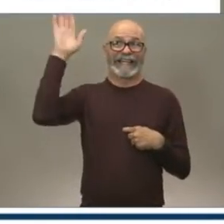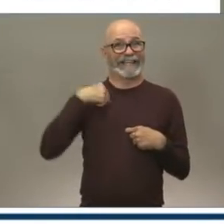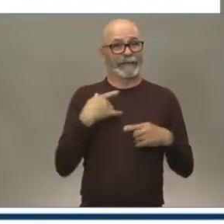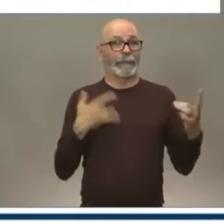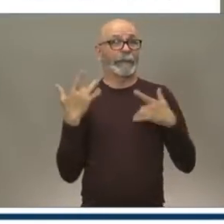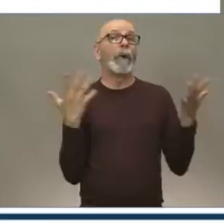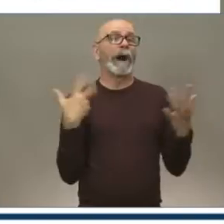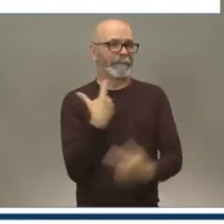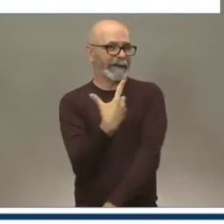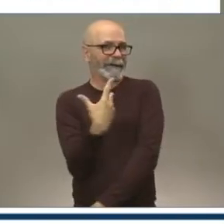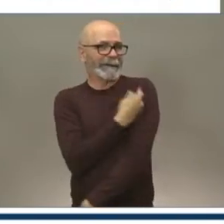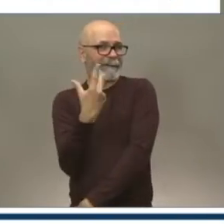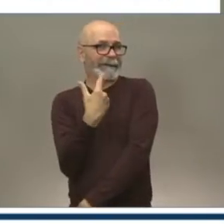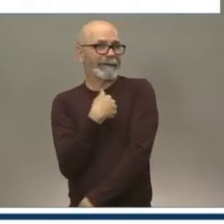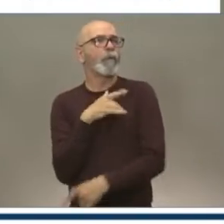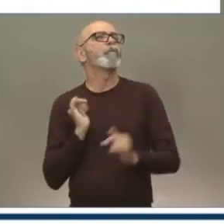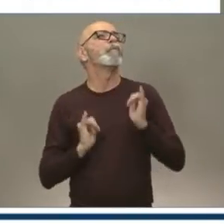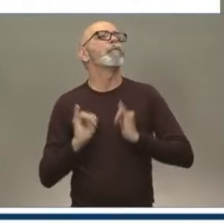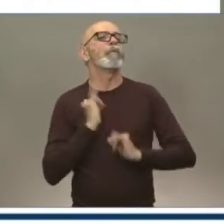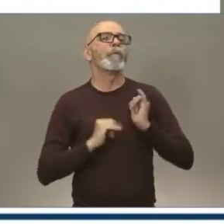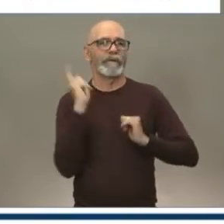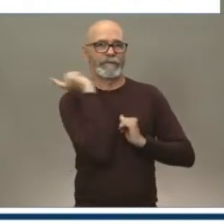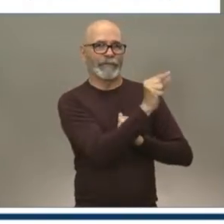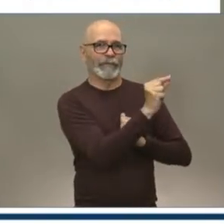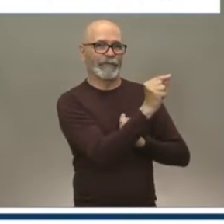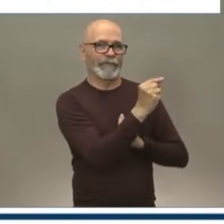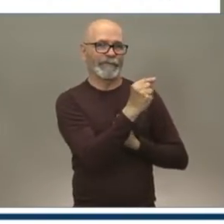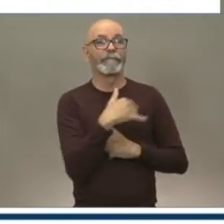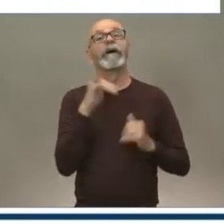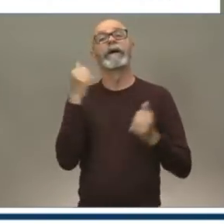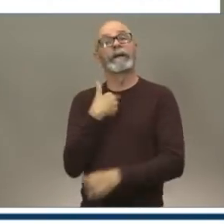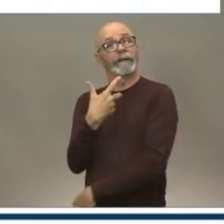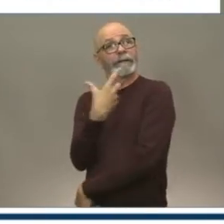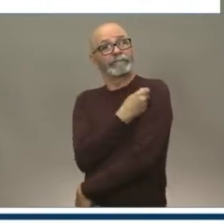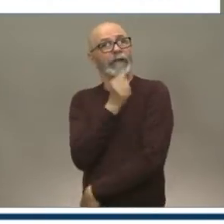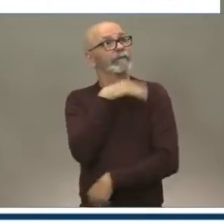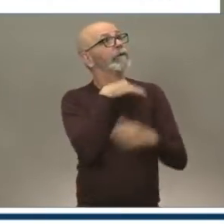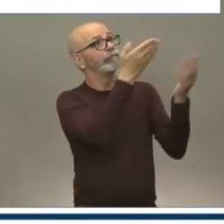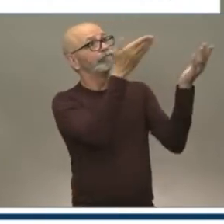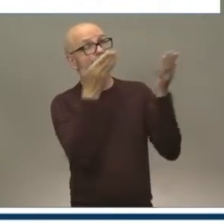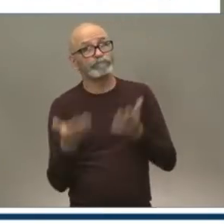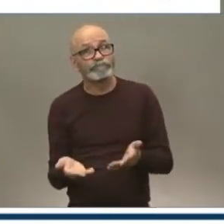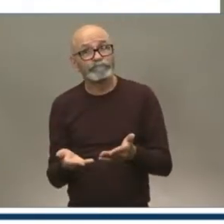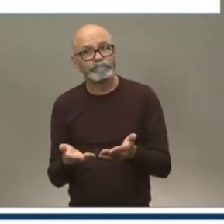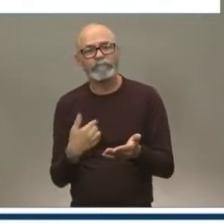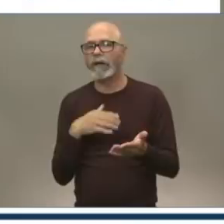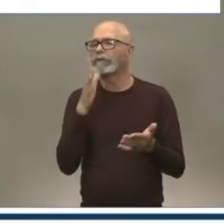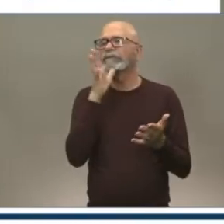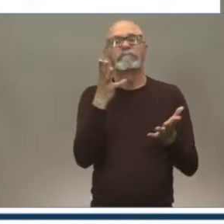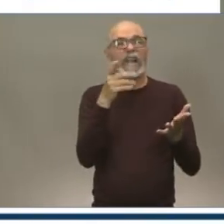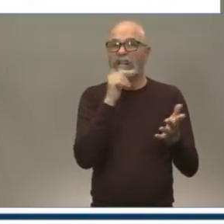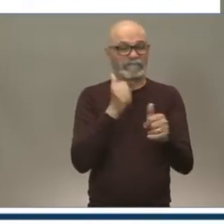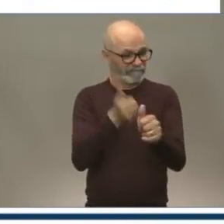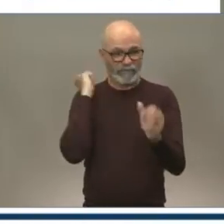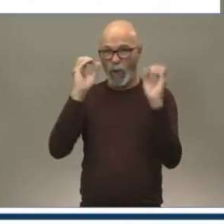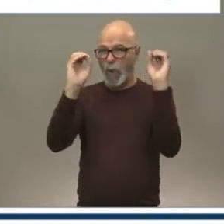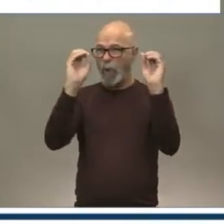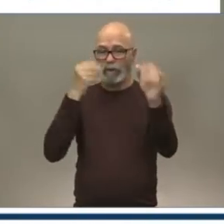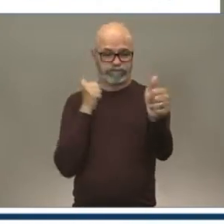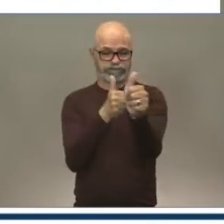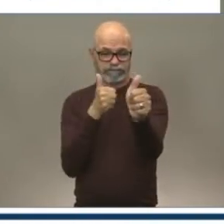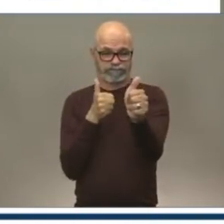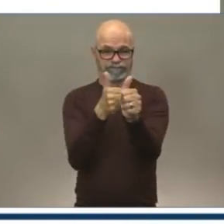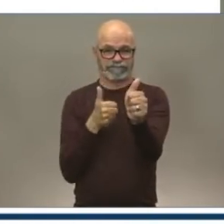As the Premier has said, our vaccine plan is on track. I'm confident that Nova Scotians who are able to get the vaccine and want it will have